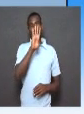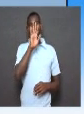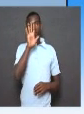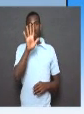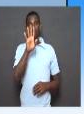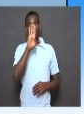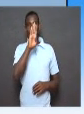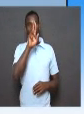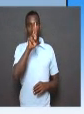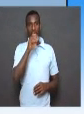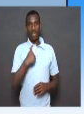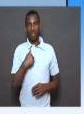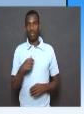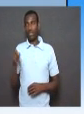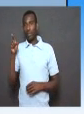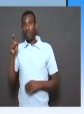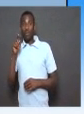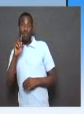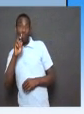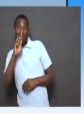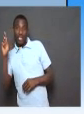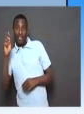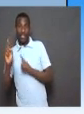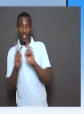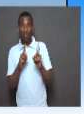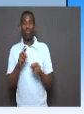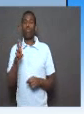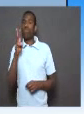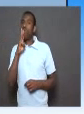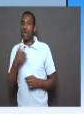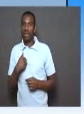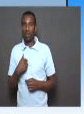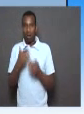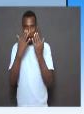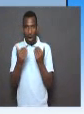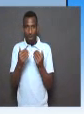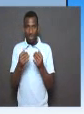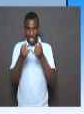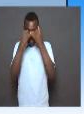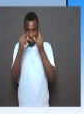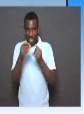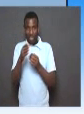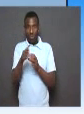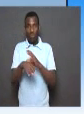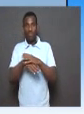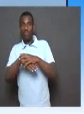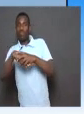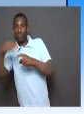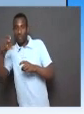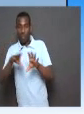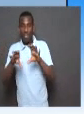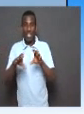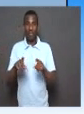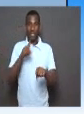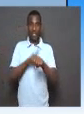right. Once the divider is removed, the particles are allowed to move